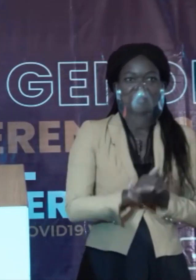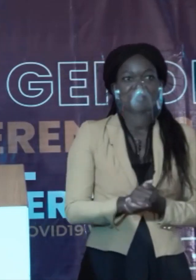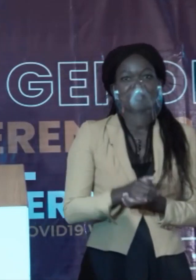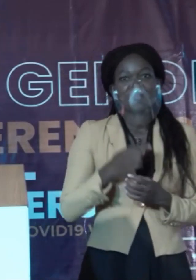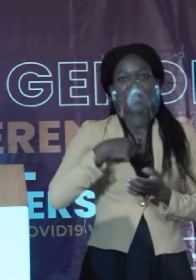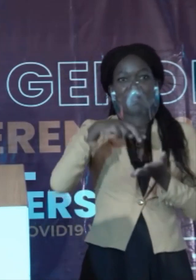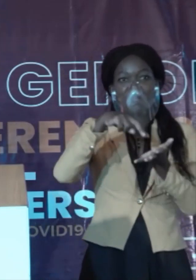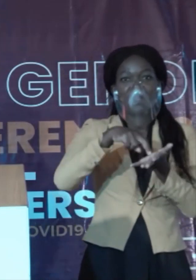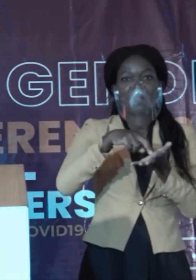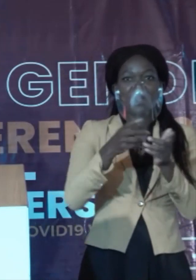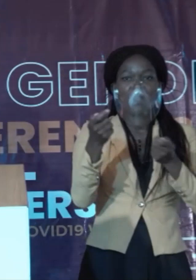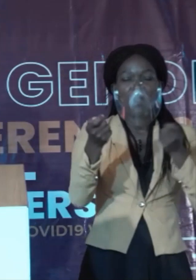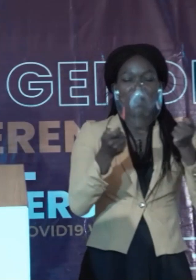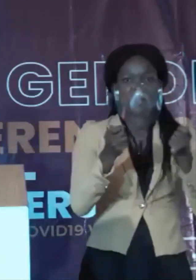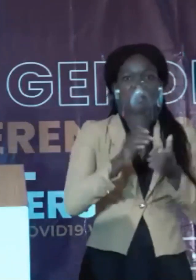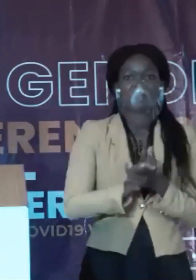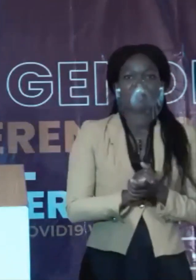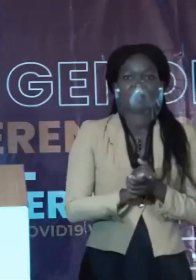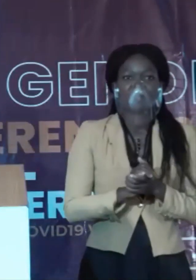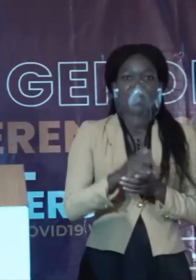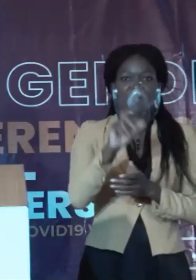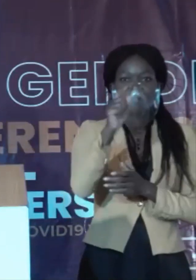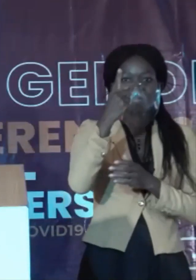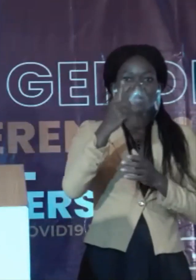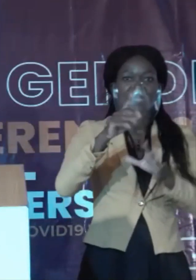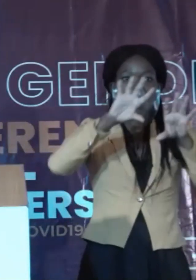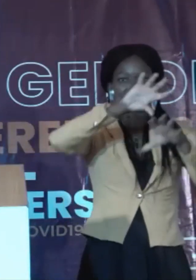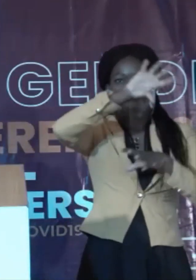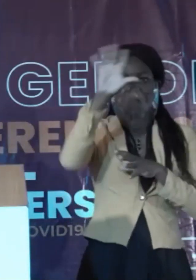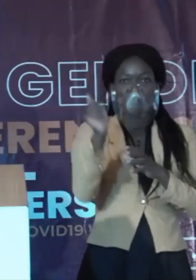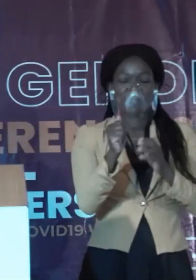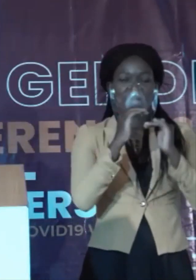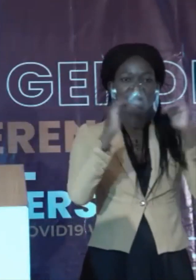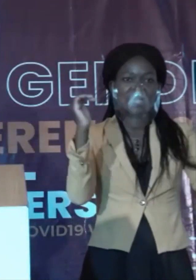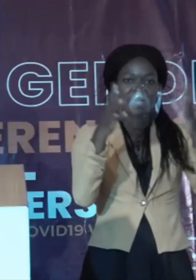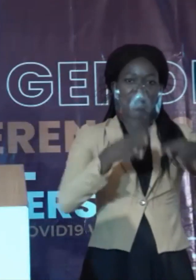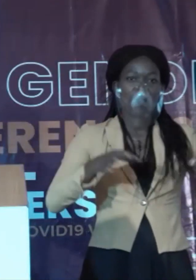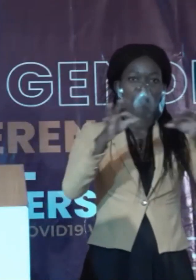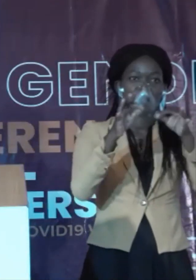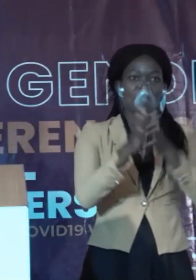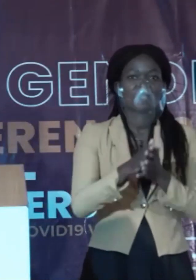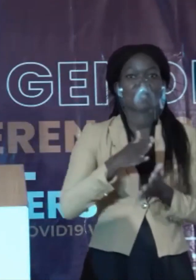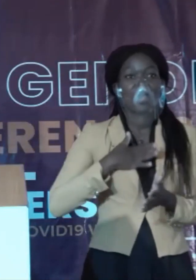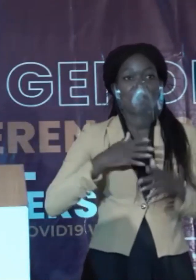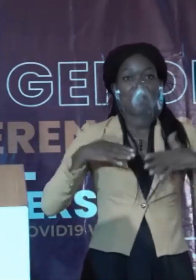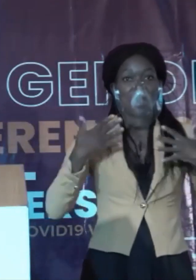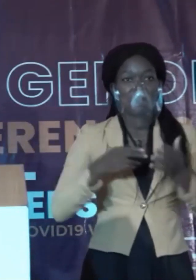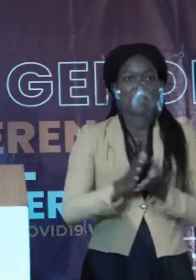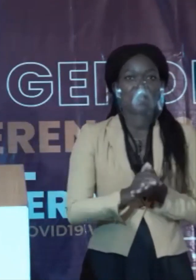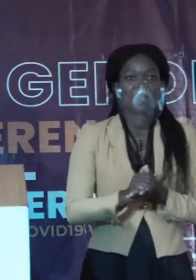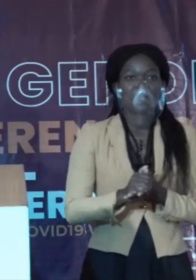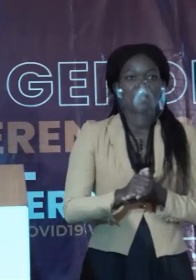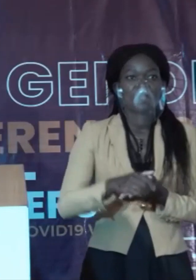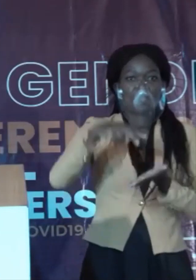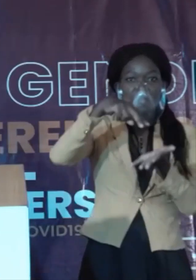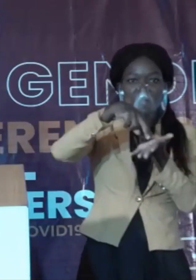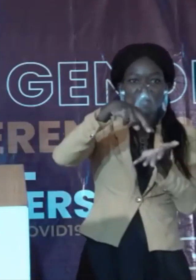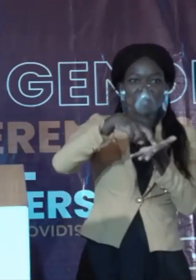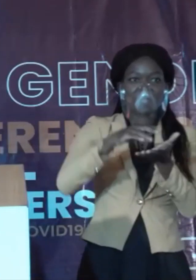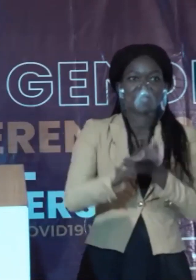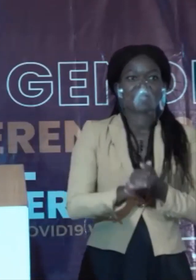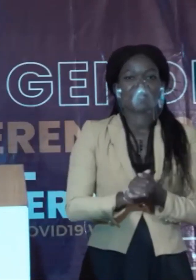organizers of the first annual African Gender Equality Conference, I'm pleased to represent the Feminist